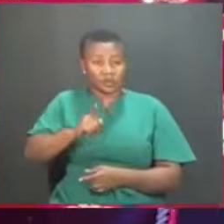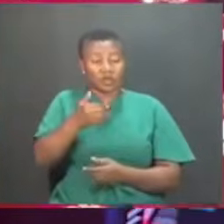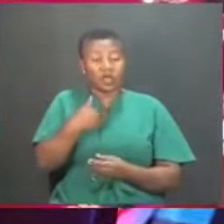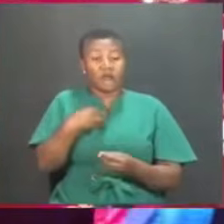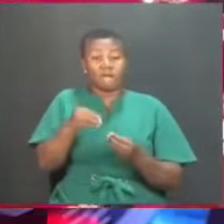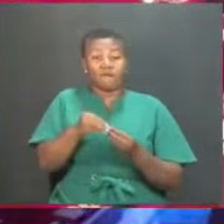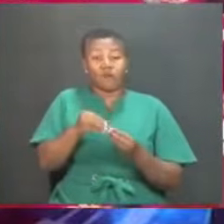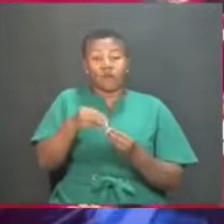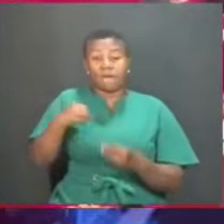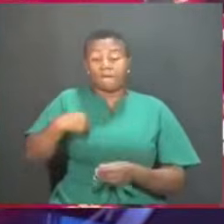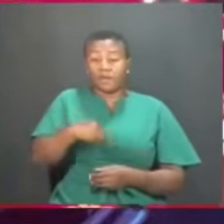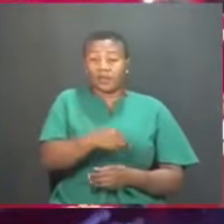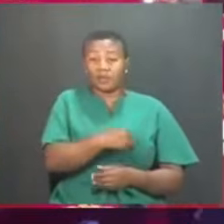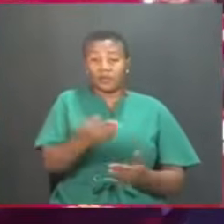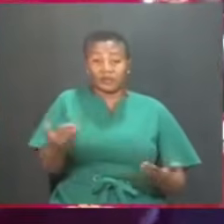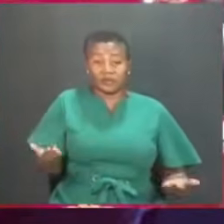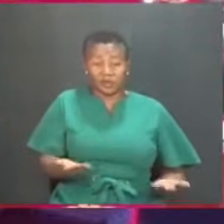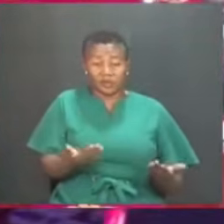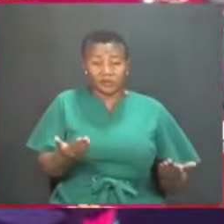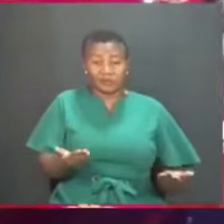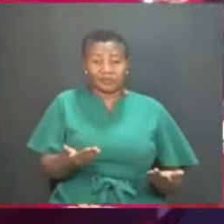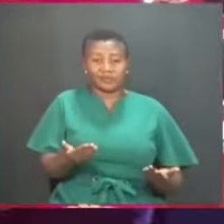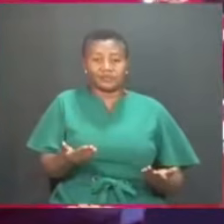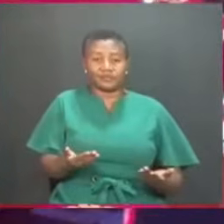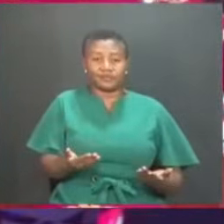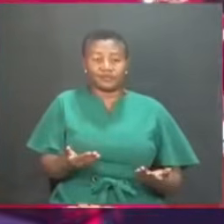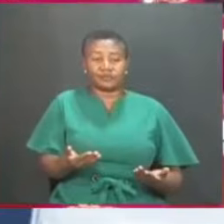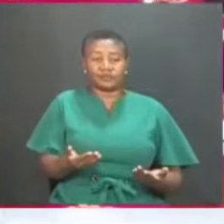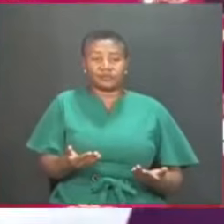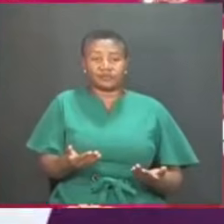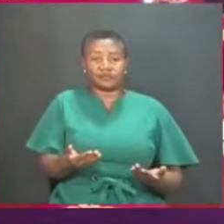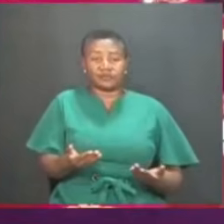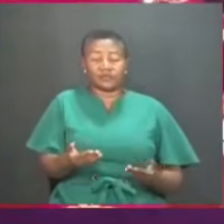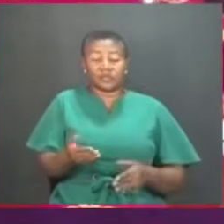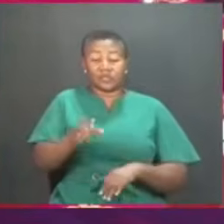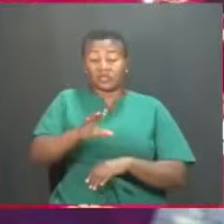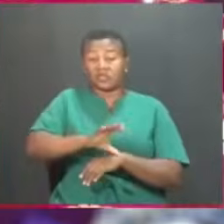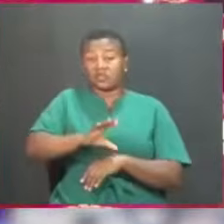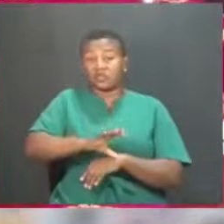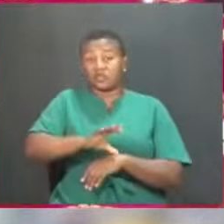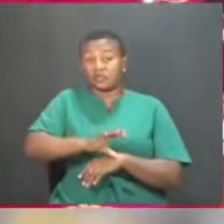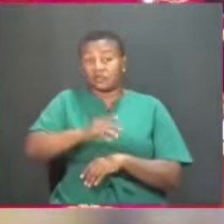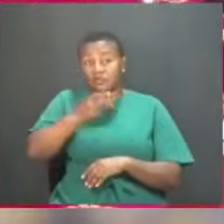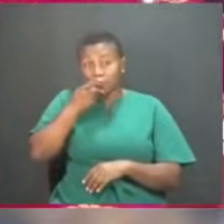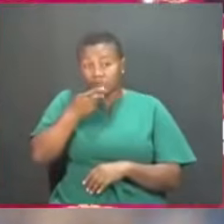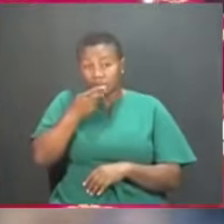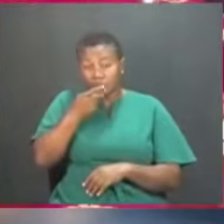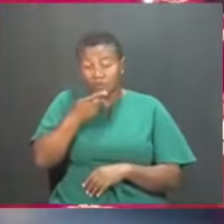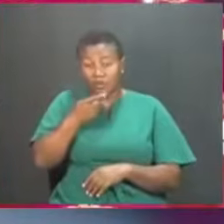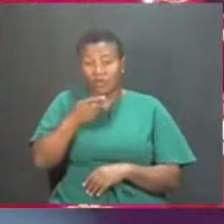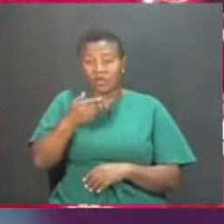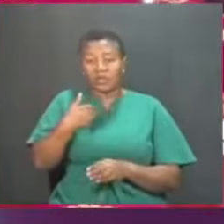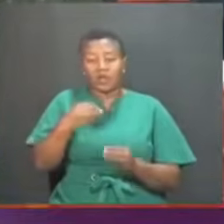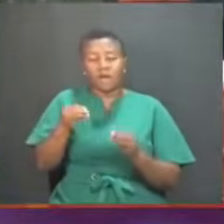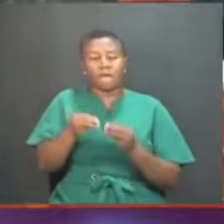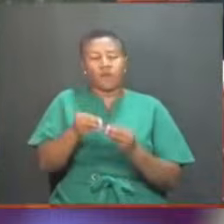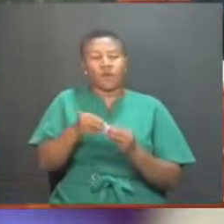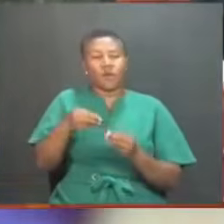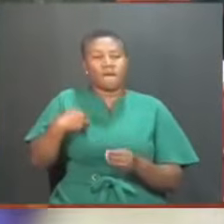here. The Church of Pentecost has a lot of members as members of